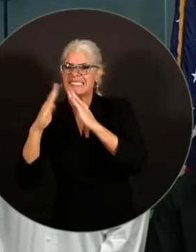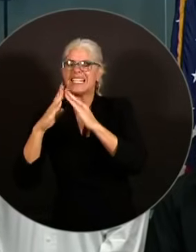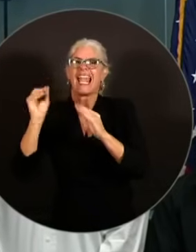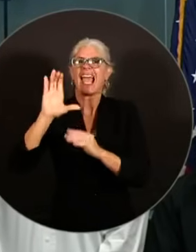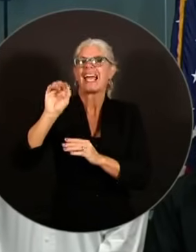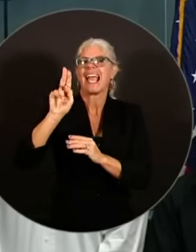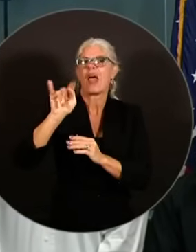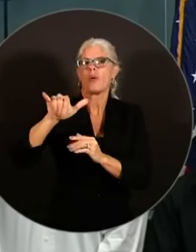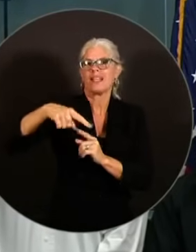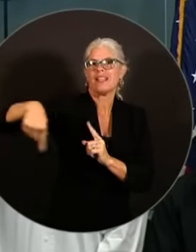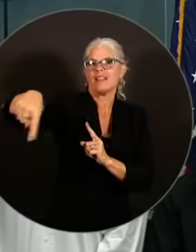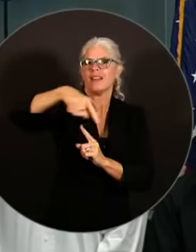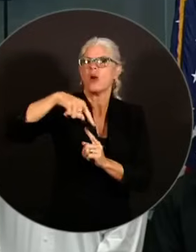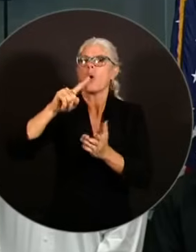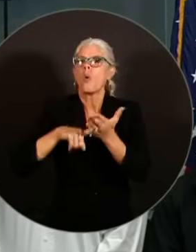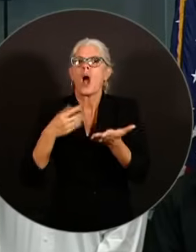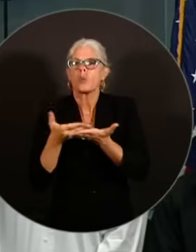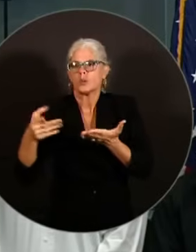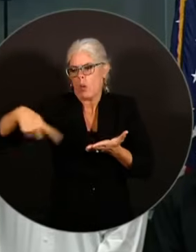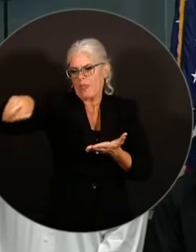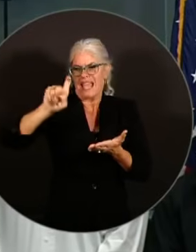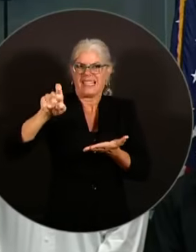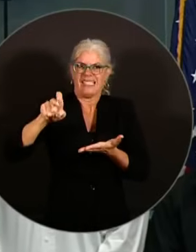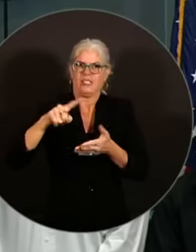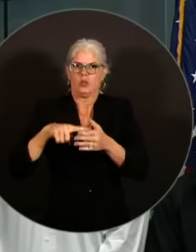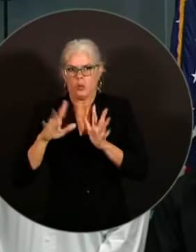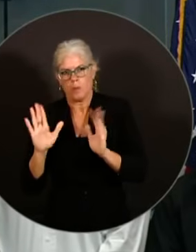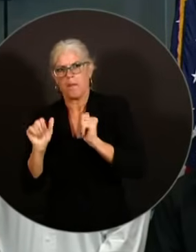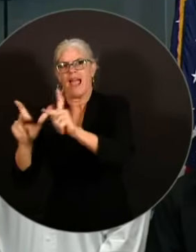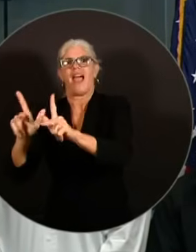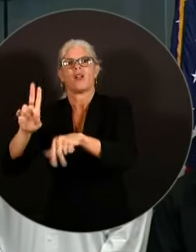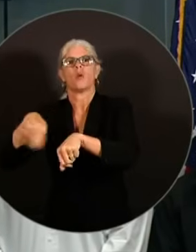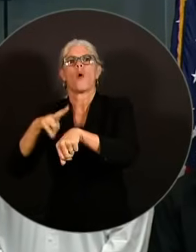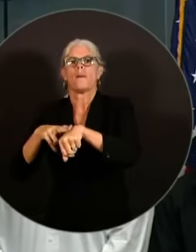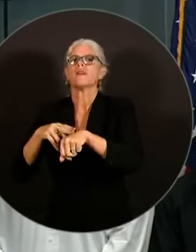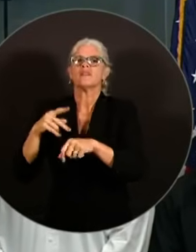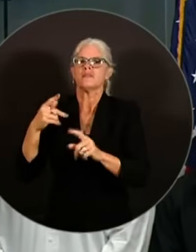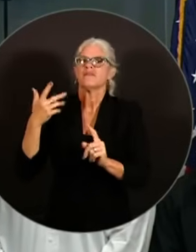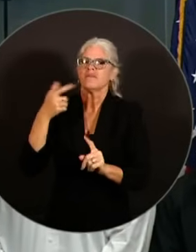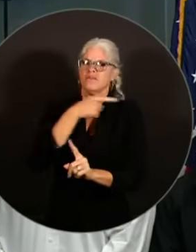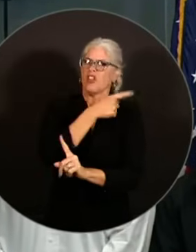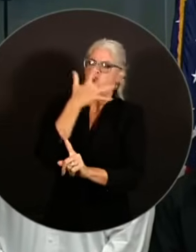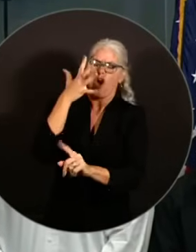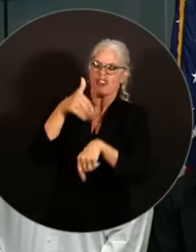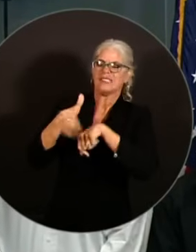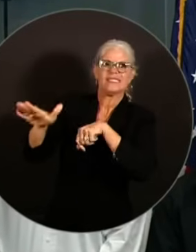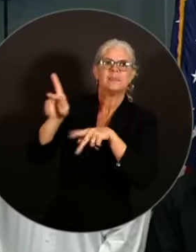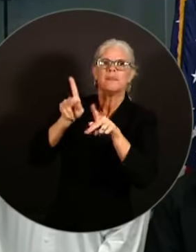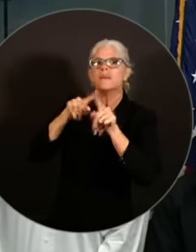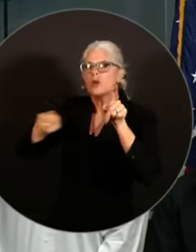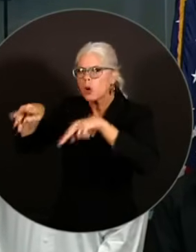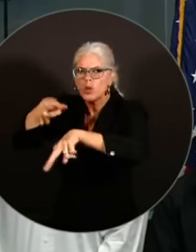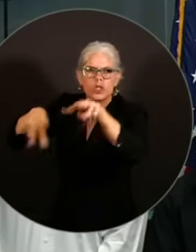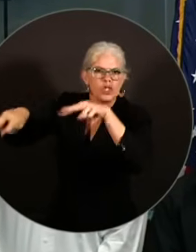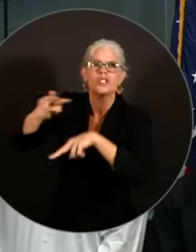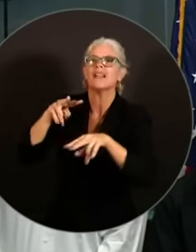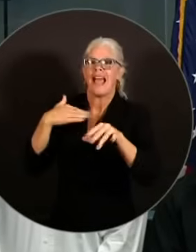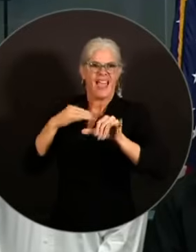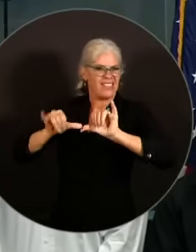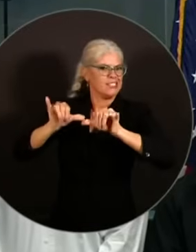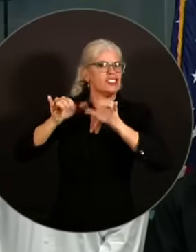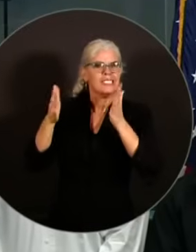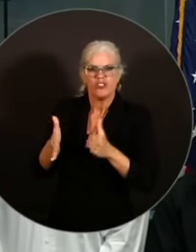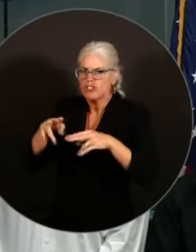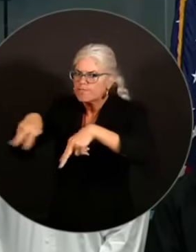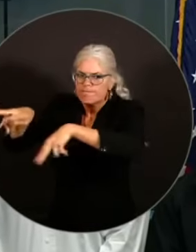what resources they need. We've already dispatched logistical folks into the area. We've sent in engineers on